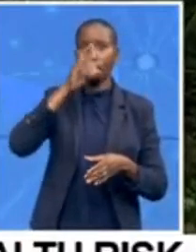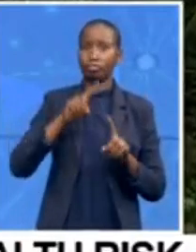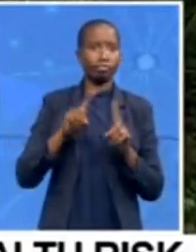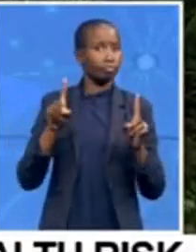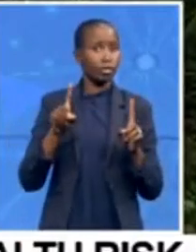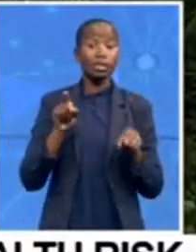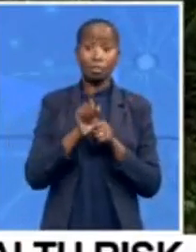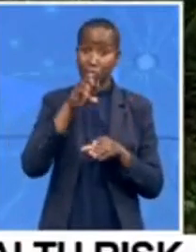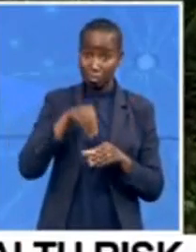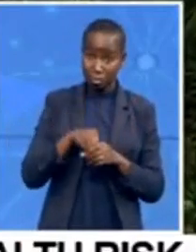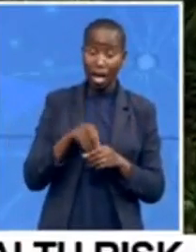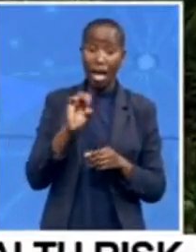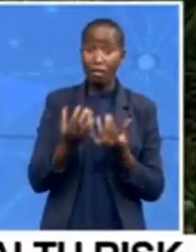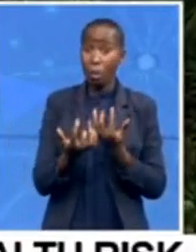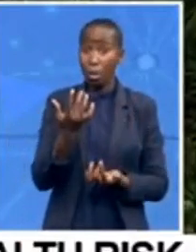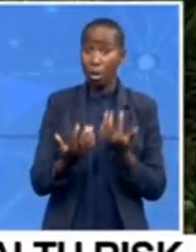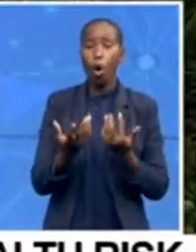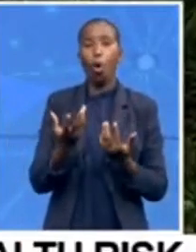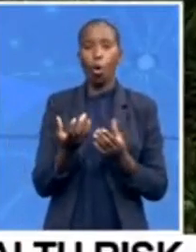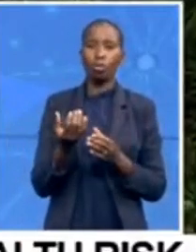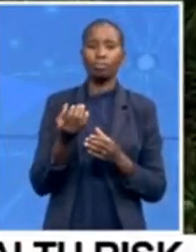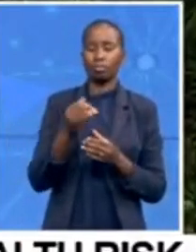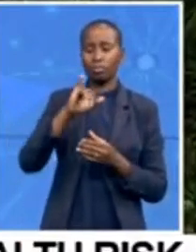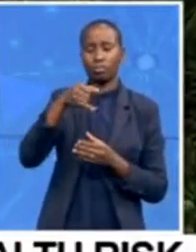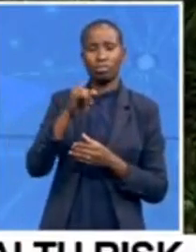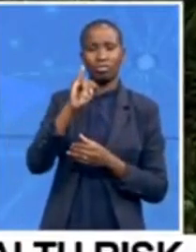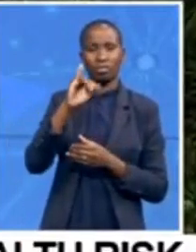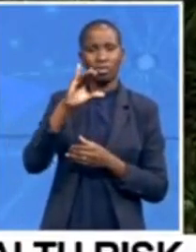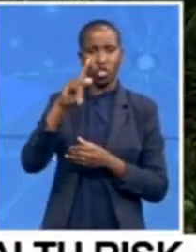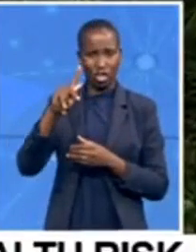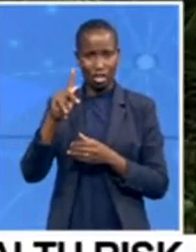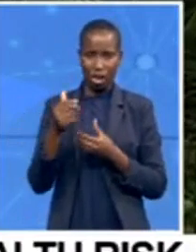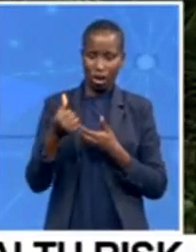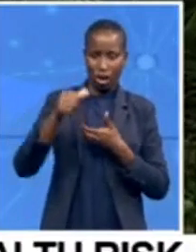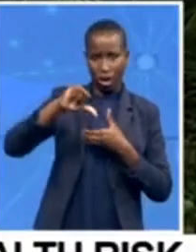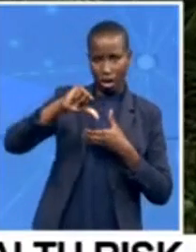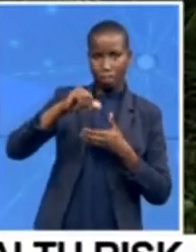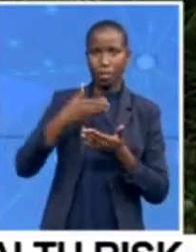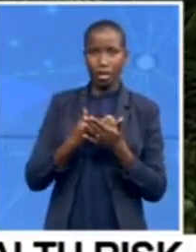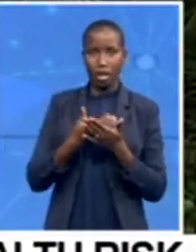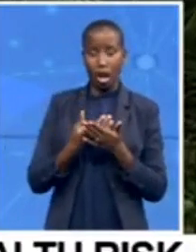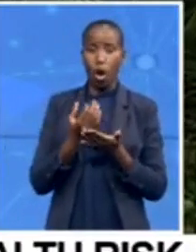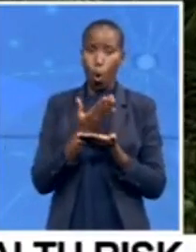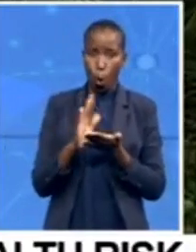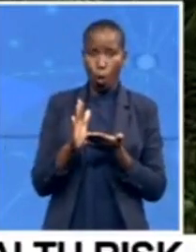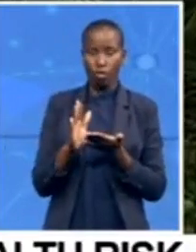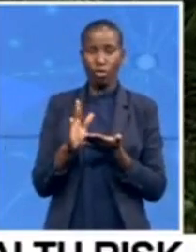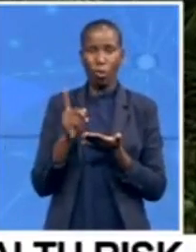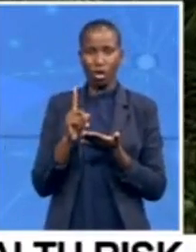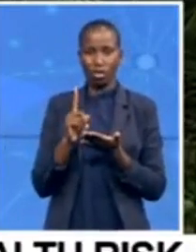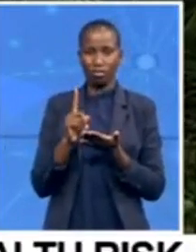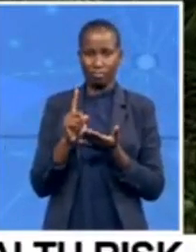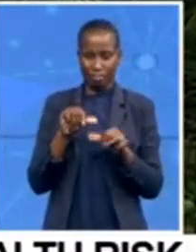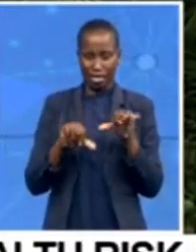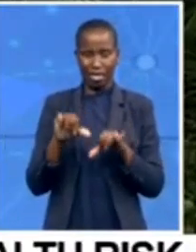jig in a 20-liter bottle. Well, this comes off after a bacteria called an E. coli has been found in